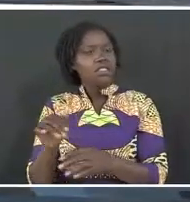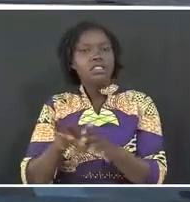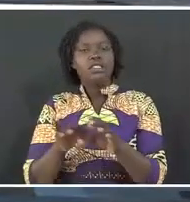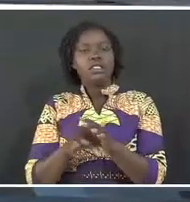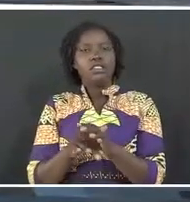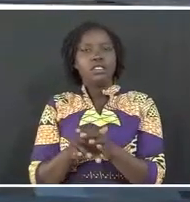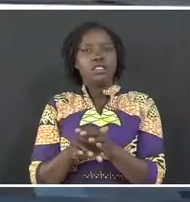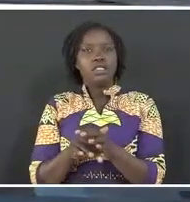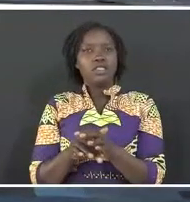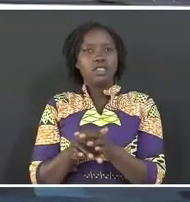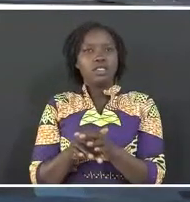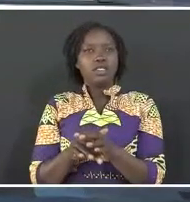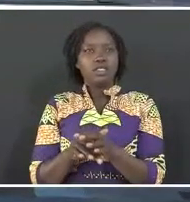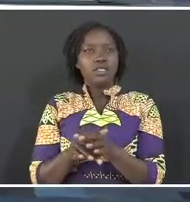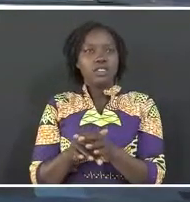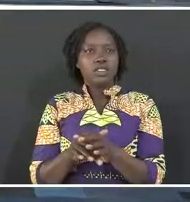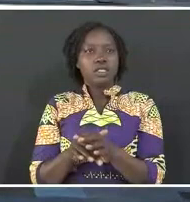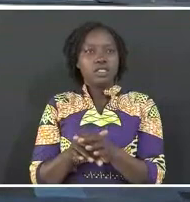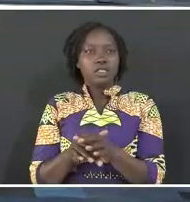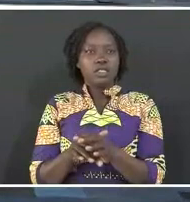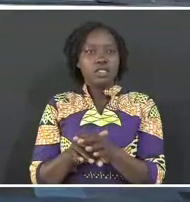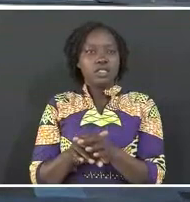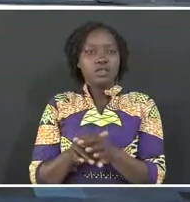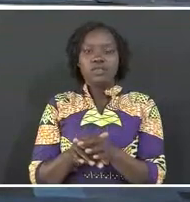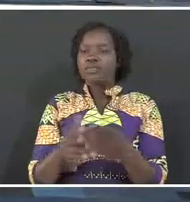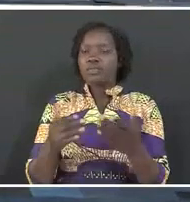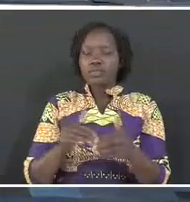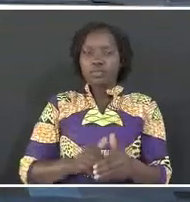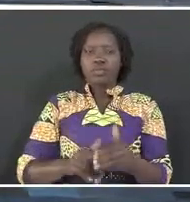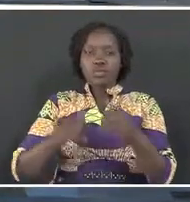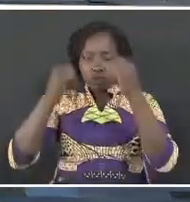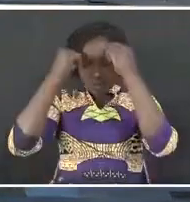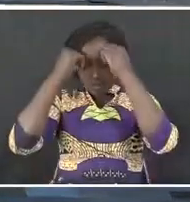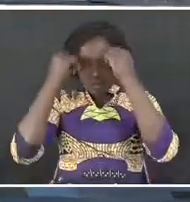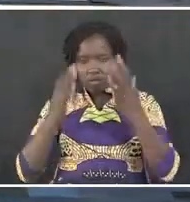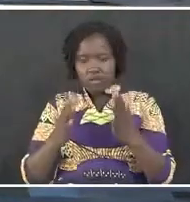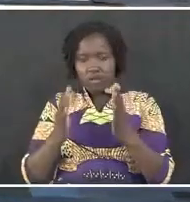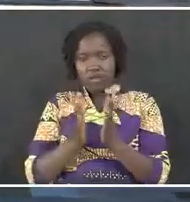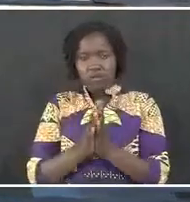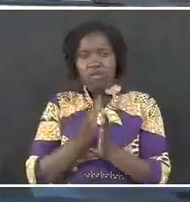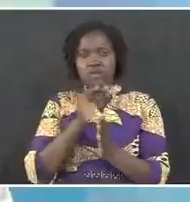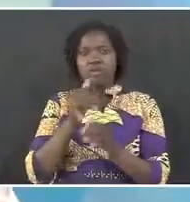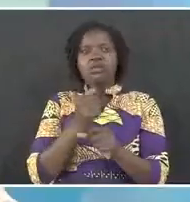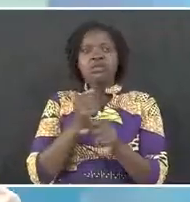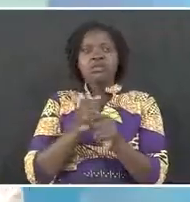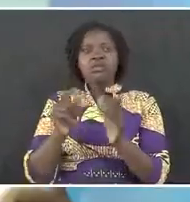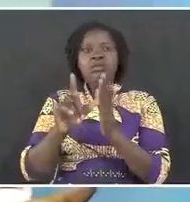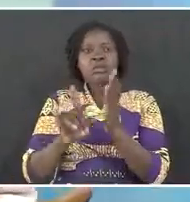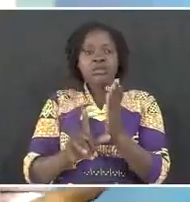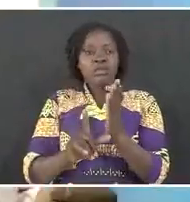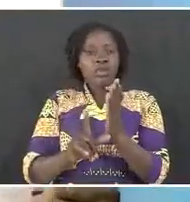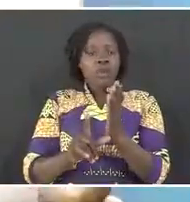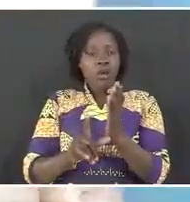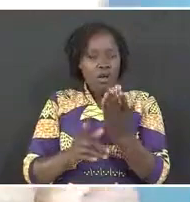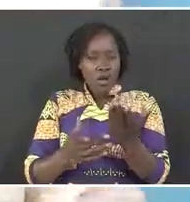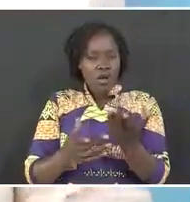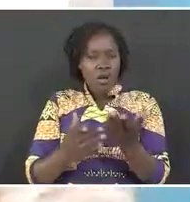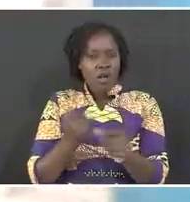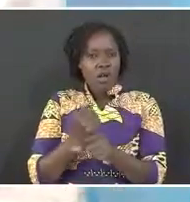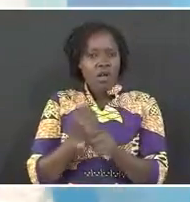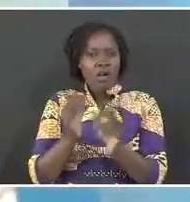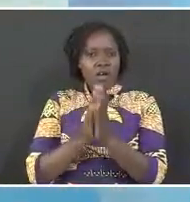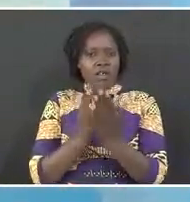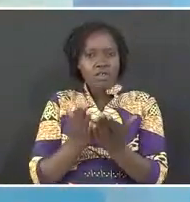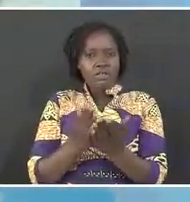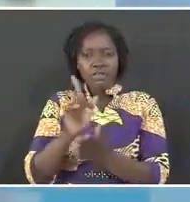members are students, are college students. And we are not doing the lesson you people are doing. We are doing the book